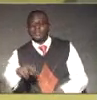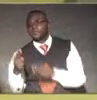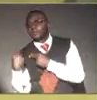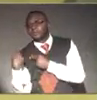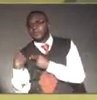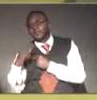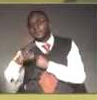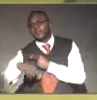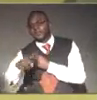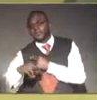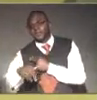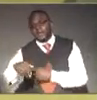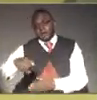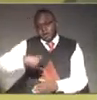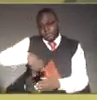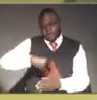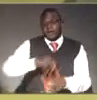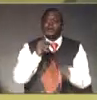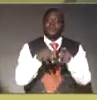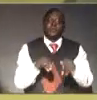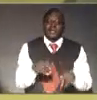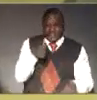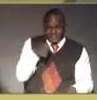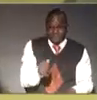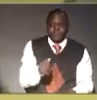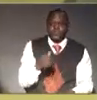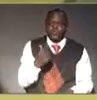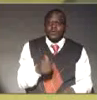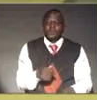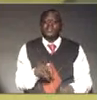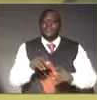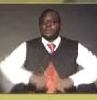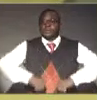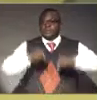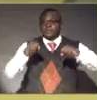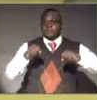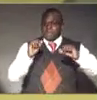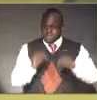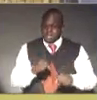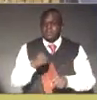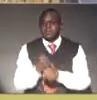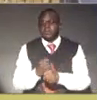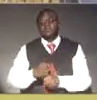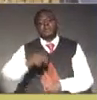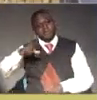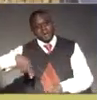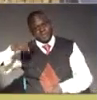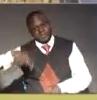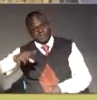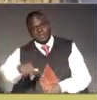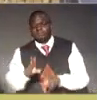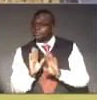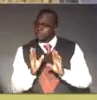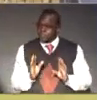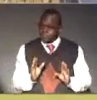is lowest amongst you. Humility. He who thinks he's the boss can do that. Humility indeed. Humility. But can that